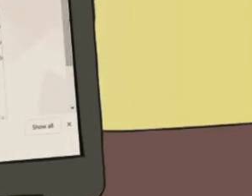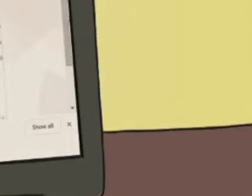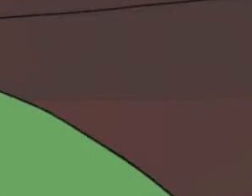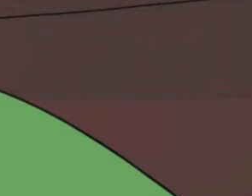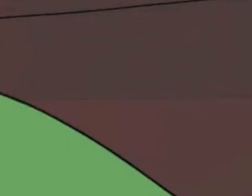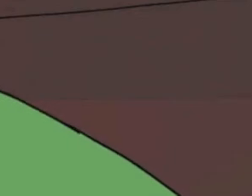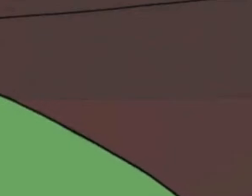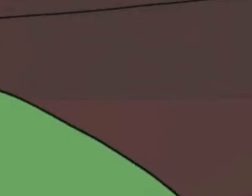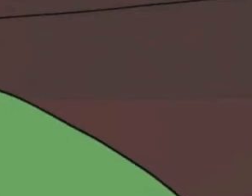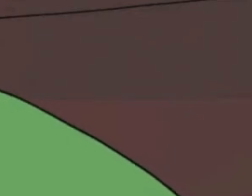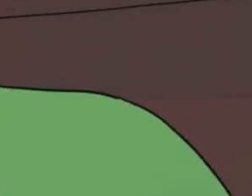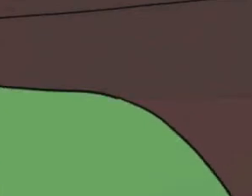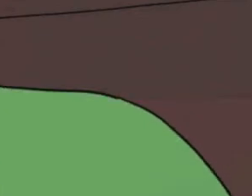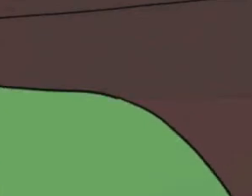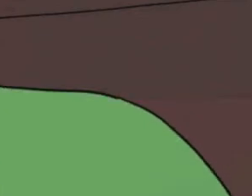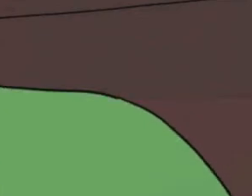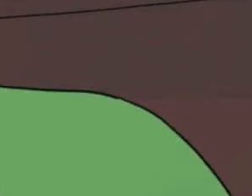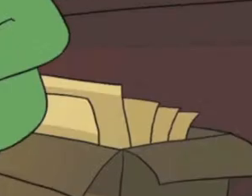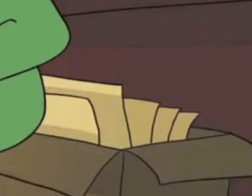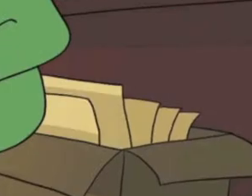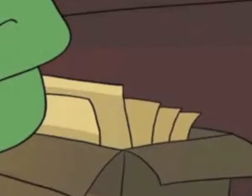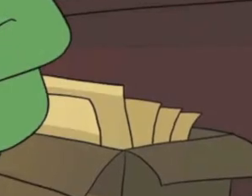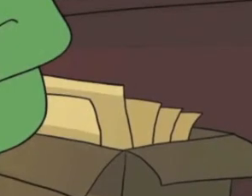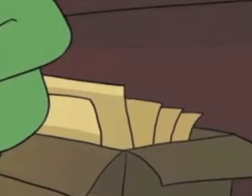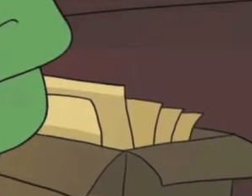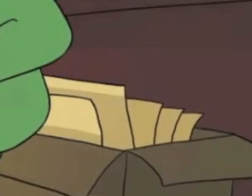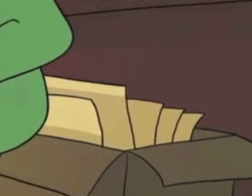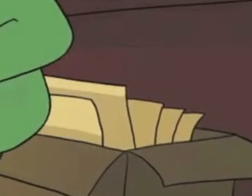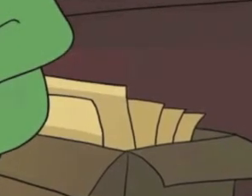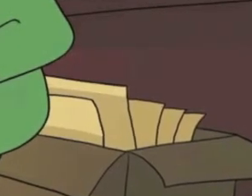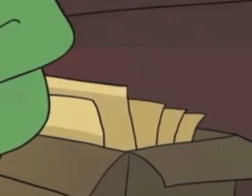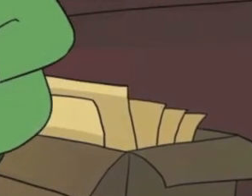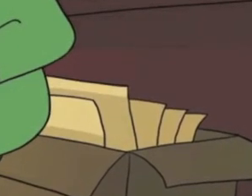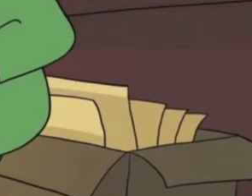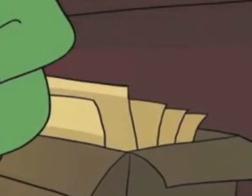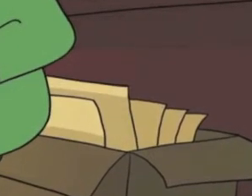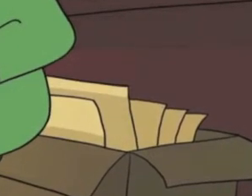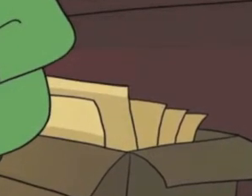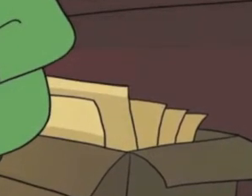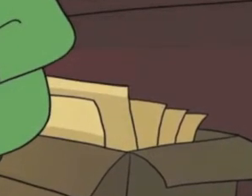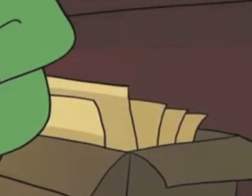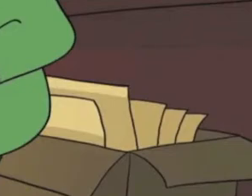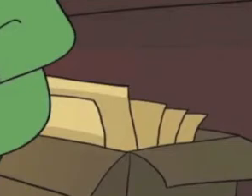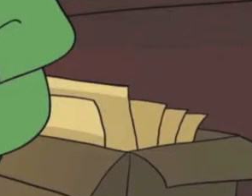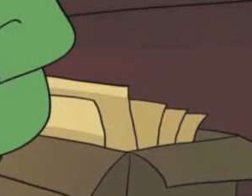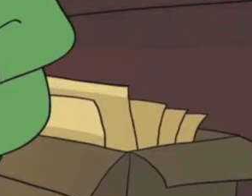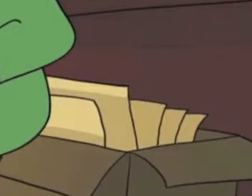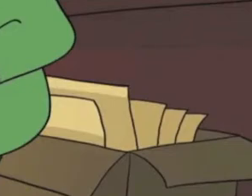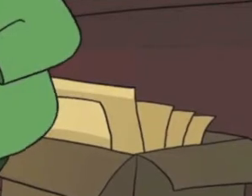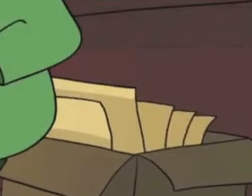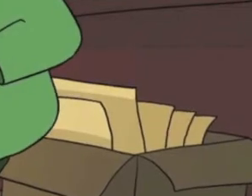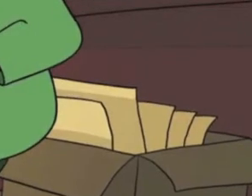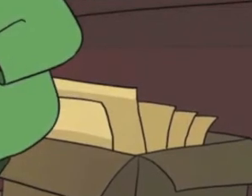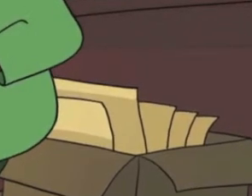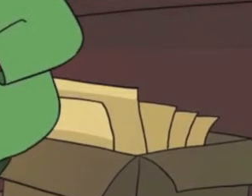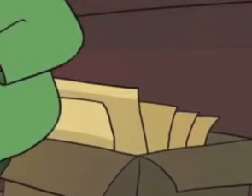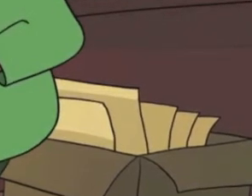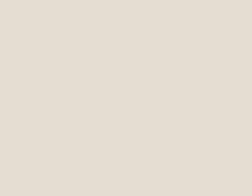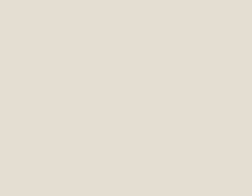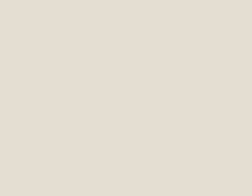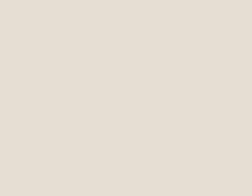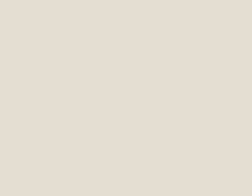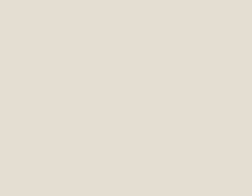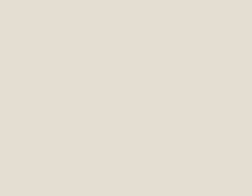for. Bookkeeping becomes simple after that. Kapo, awesome, yeah. I began using URA's Kakasa solutions and now I'm in charge of